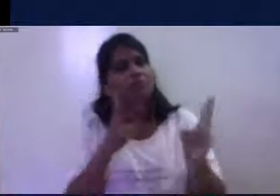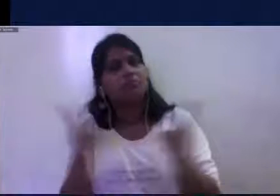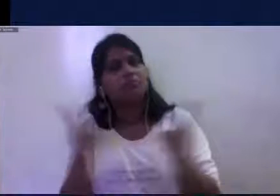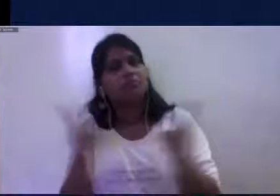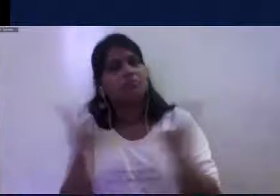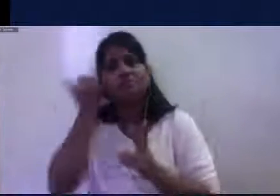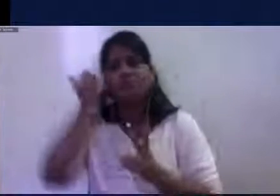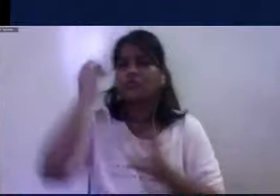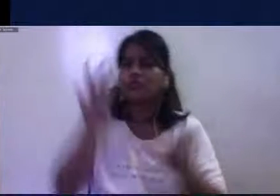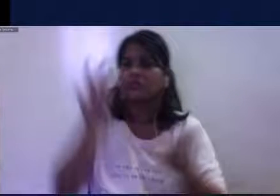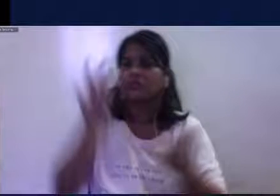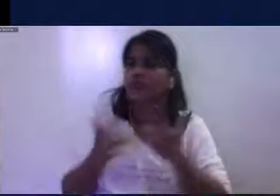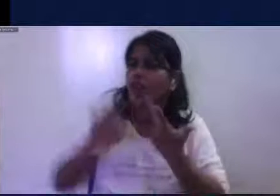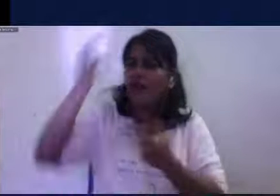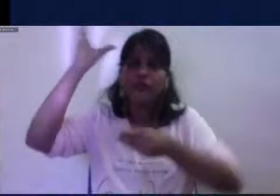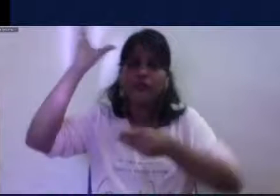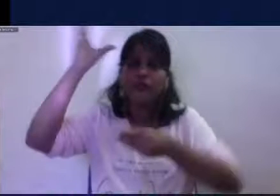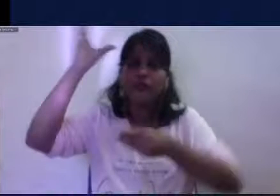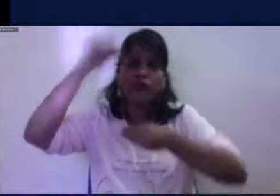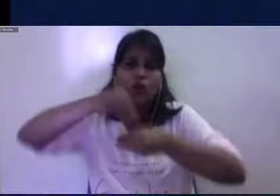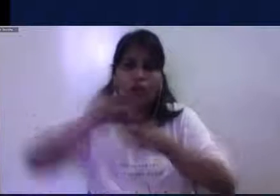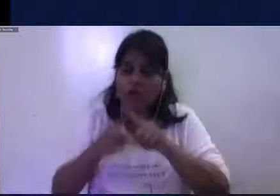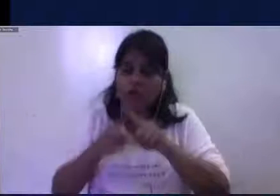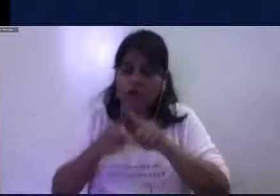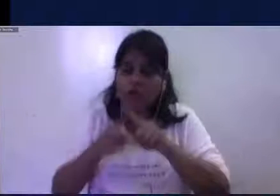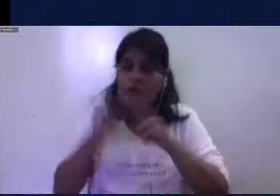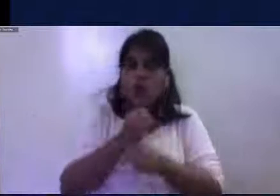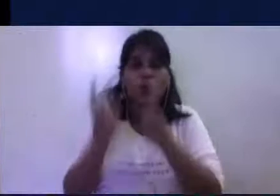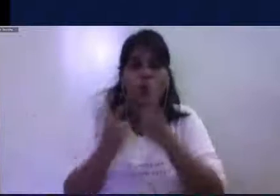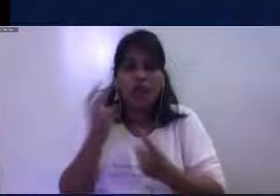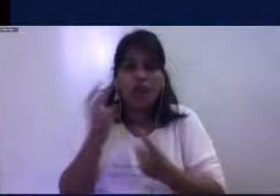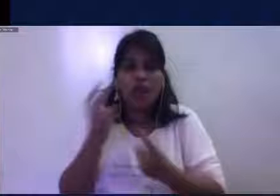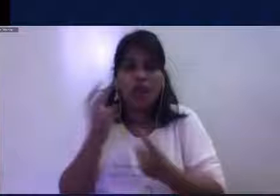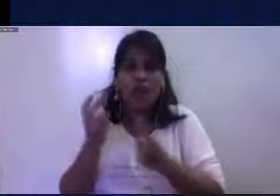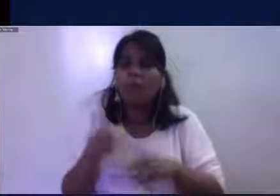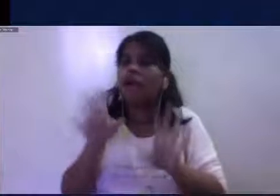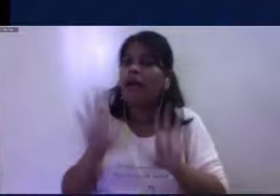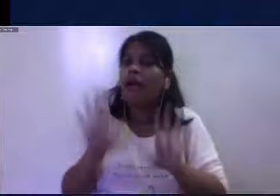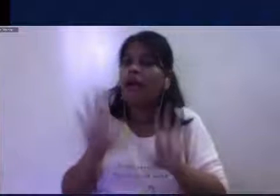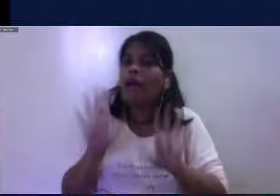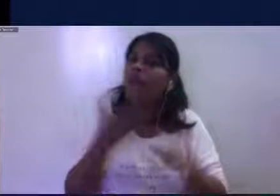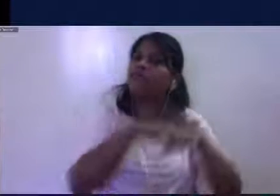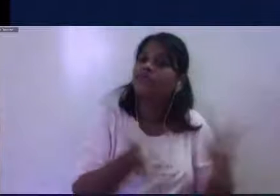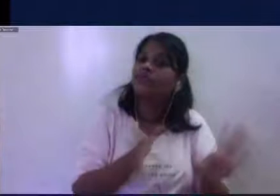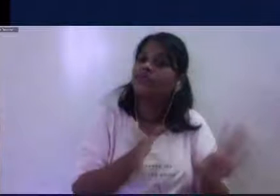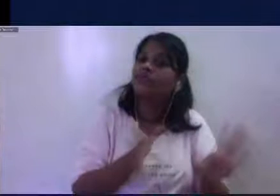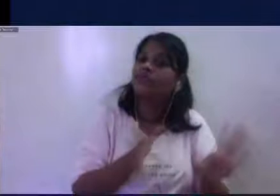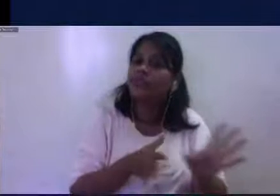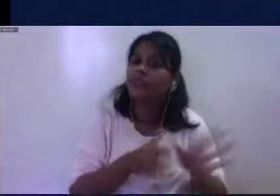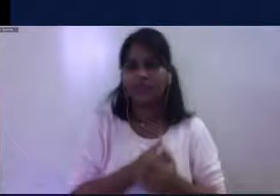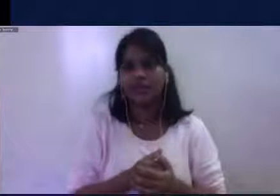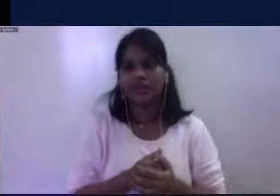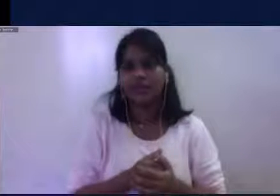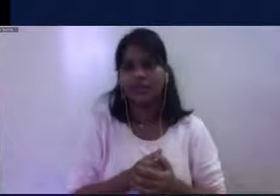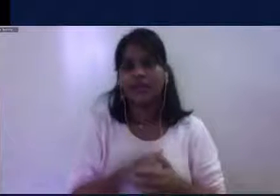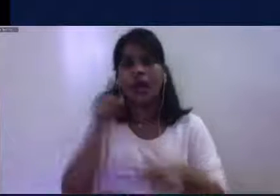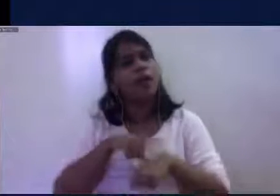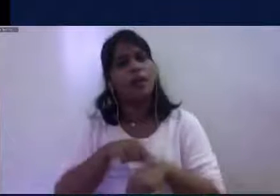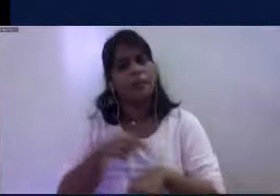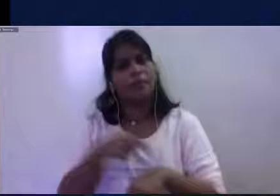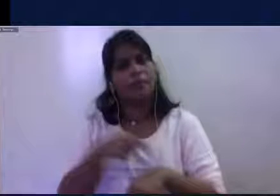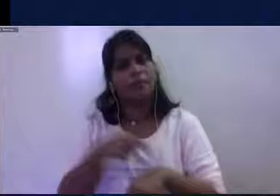of concepts, but the moment we Google up, we figure out that this is already done. At which time I said, I think